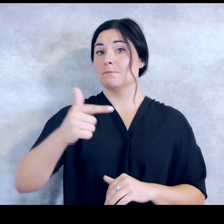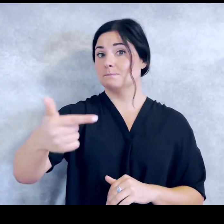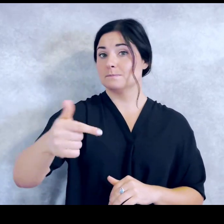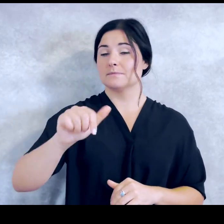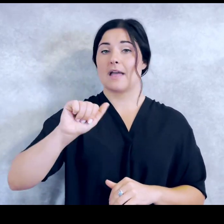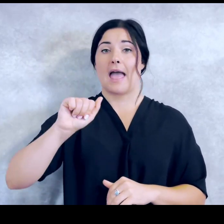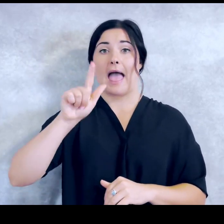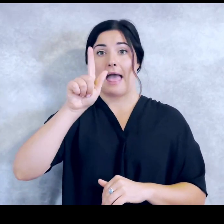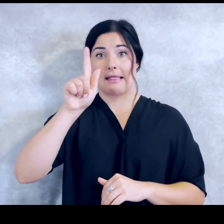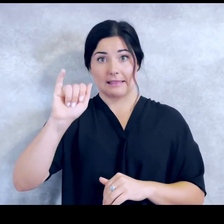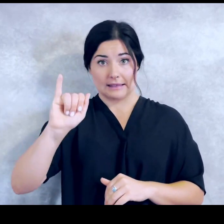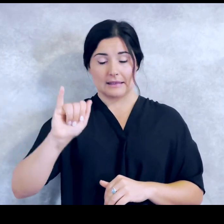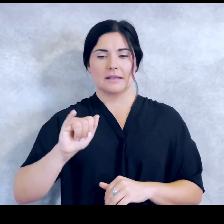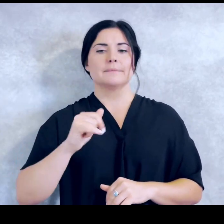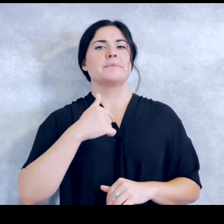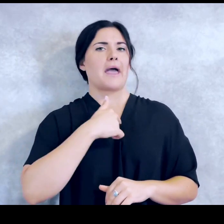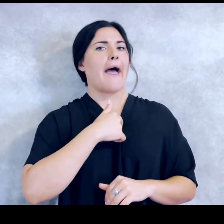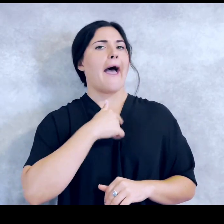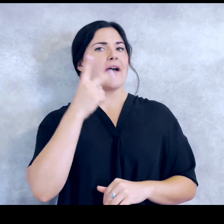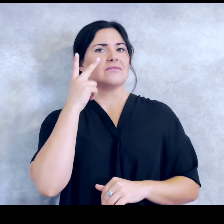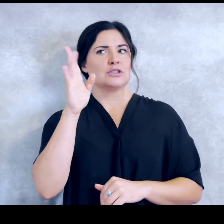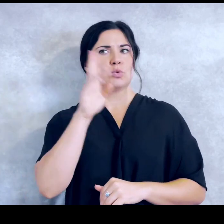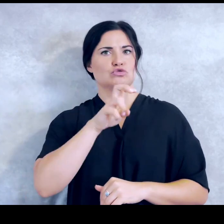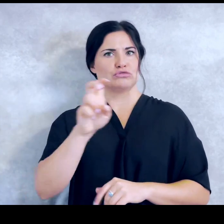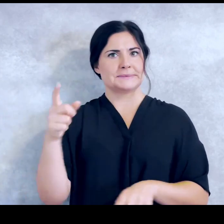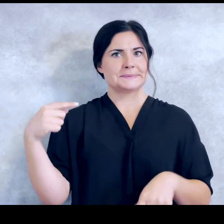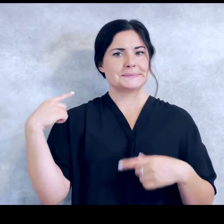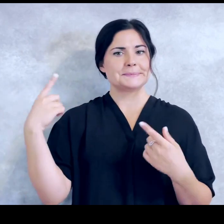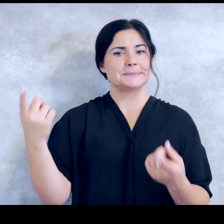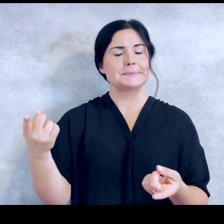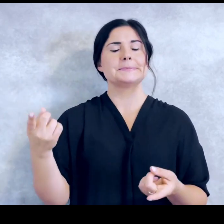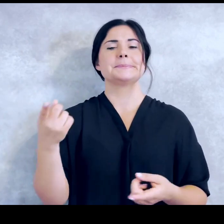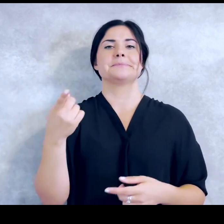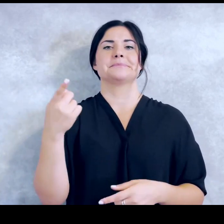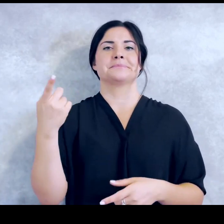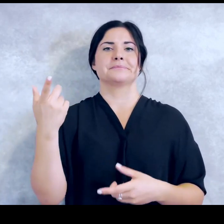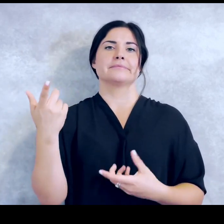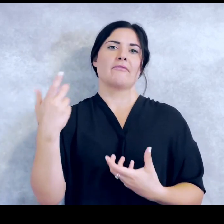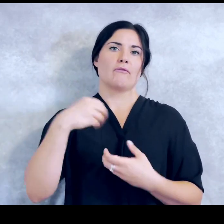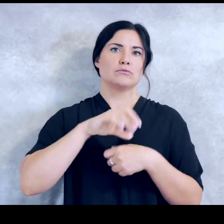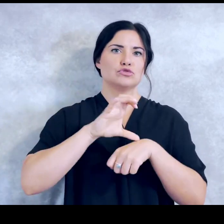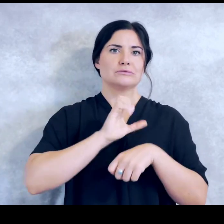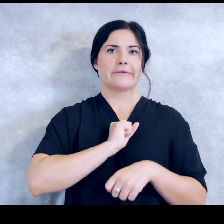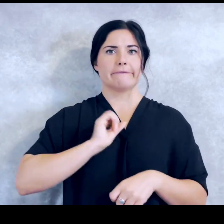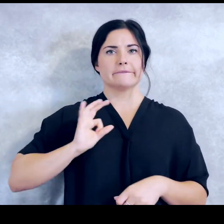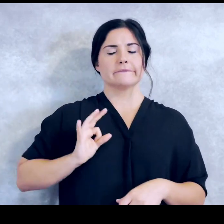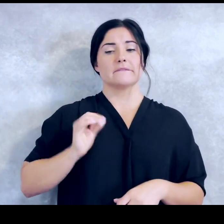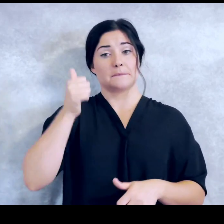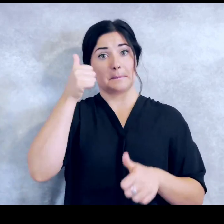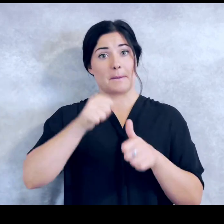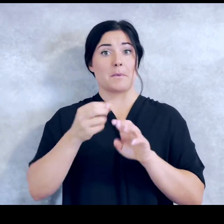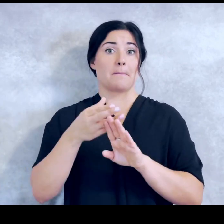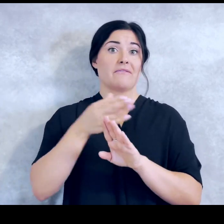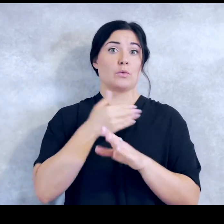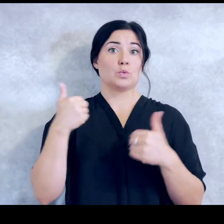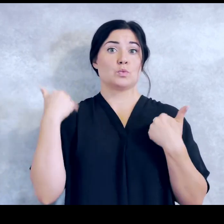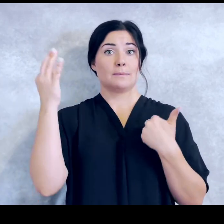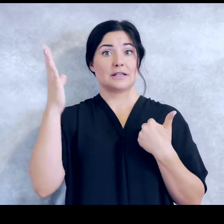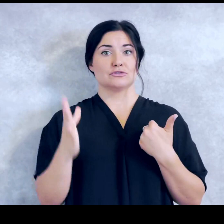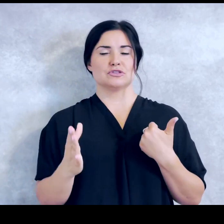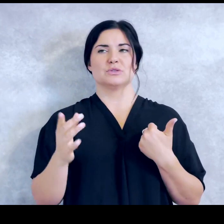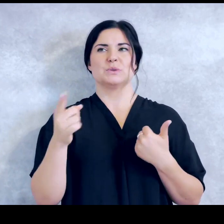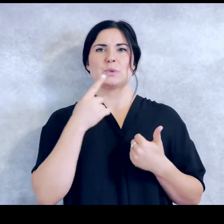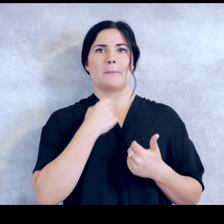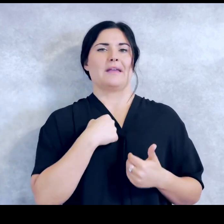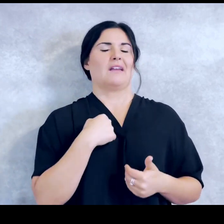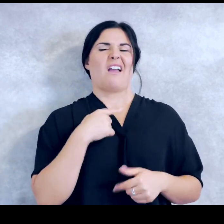that's so cool. What about you, Allie? Because I've been able to see your journey just here on staff. And I remember before you became a youth pastor, you were like,